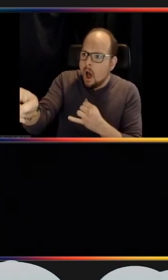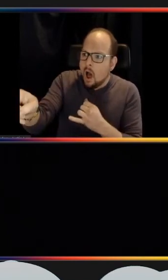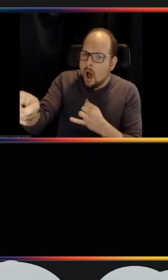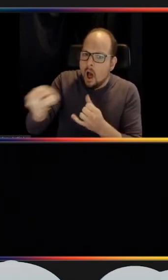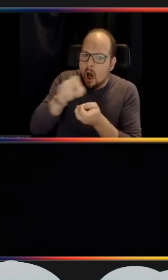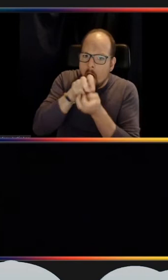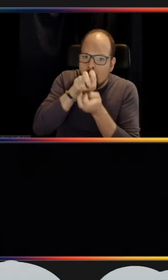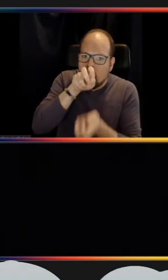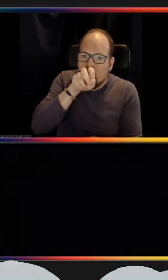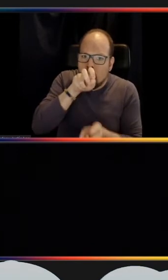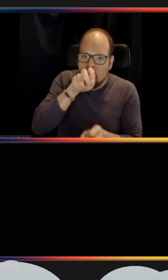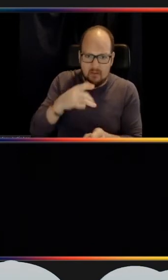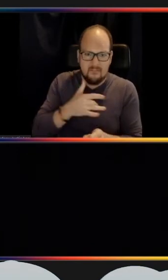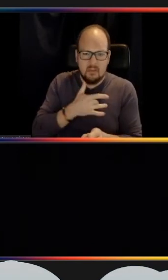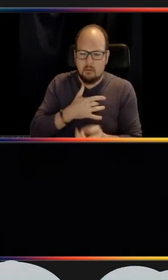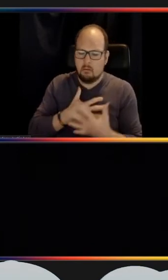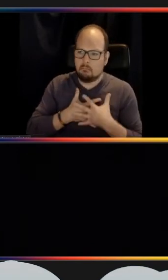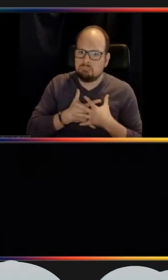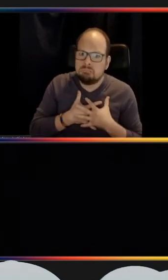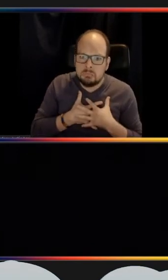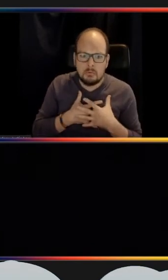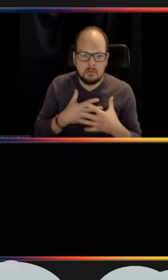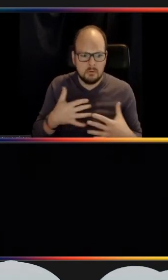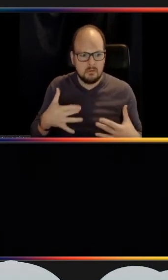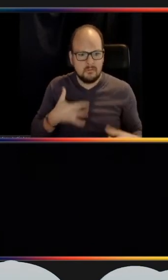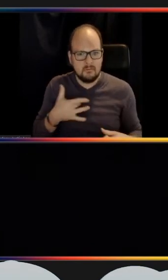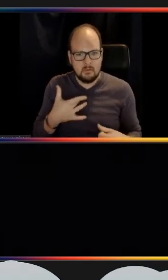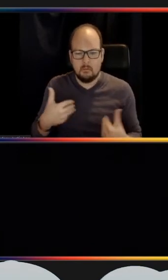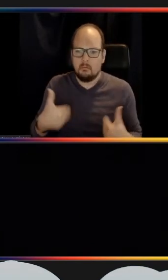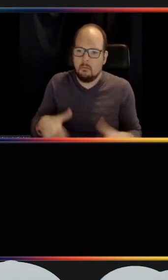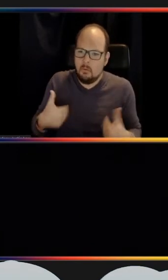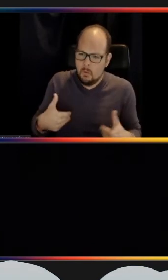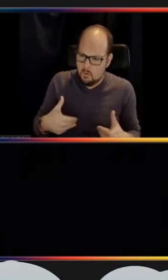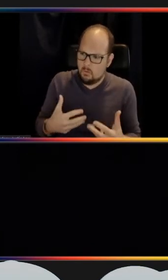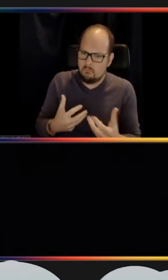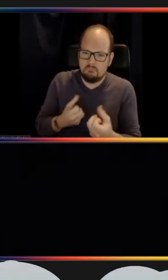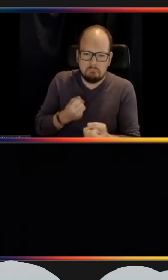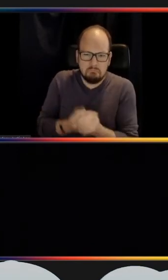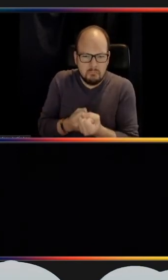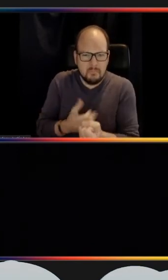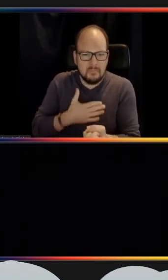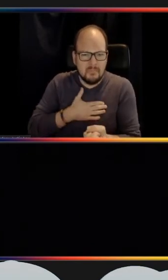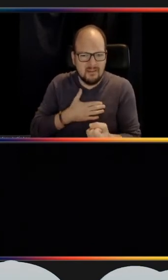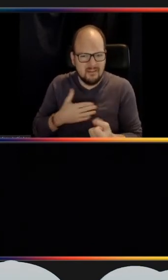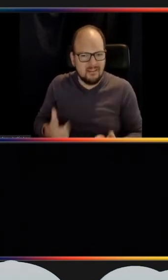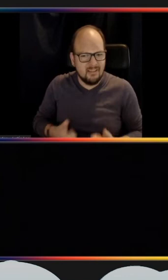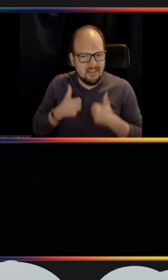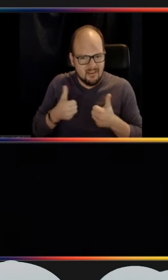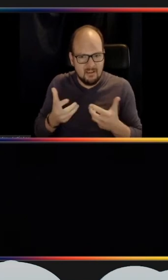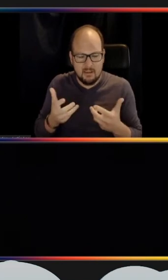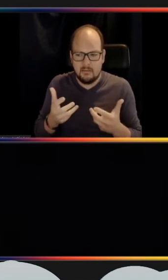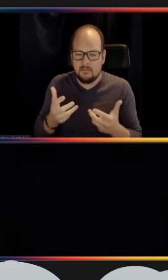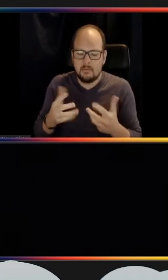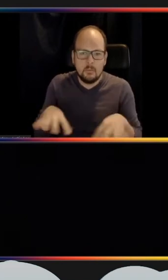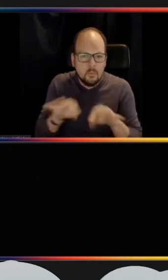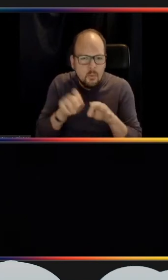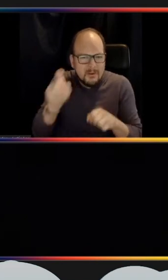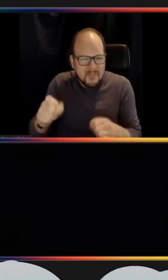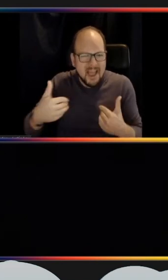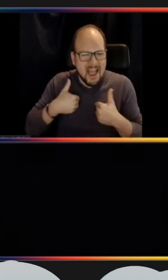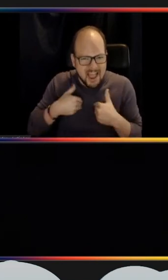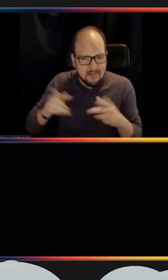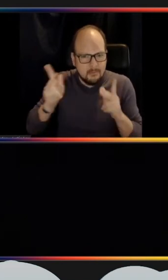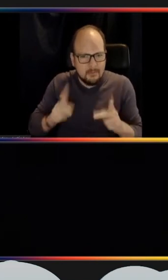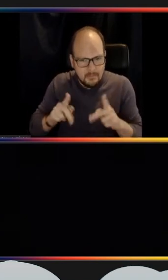it holds so much weight, and it's so validating. And I think representation matters so much, and I hope, especially